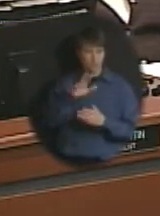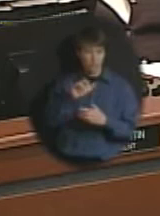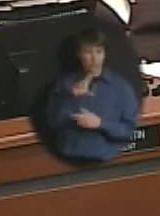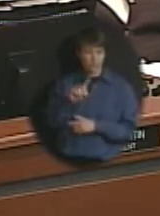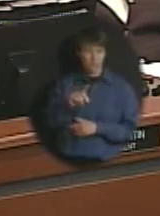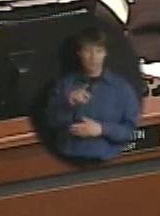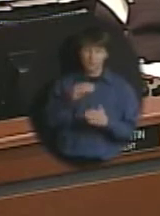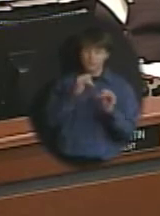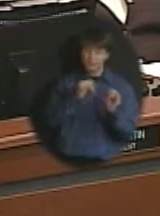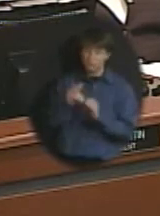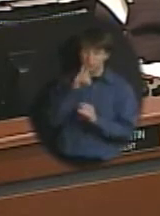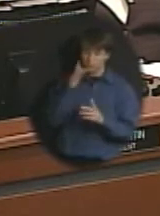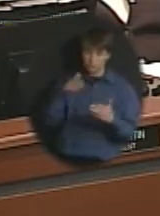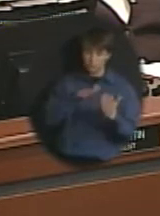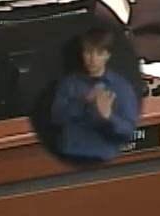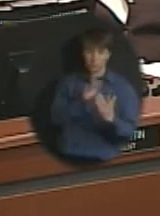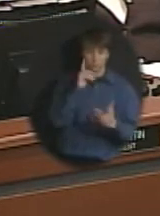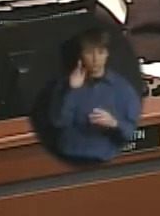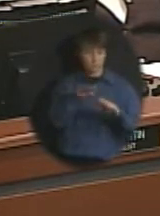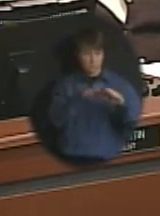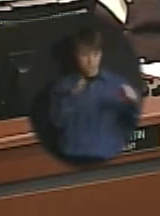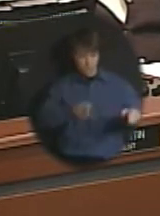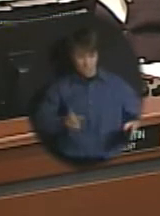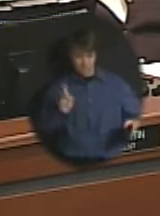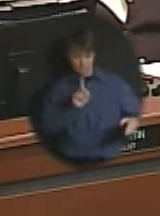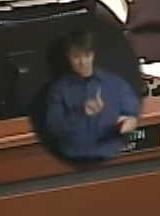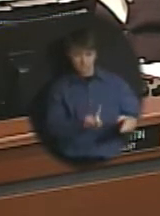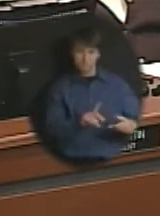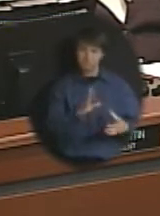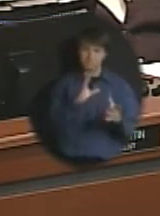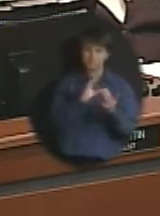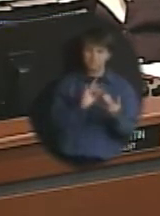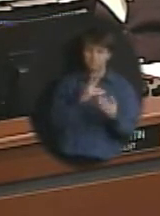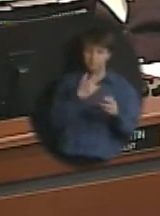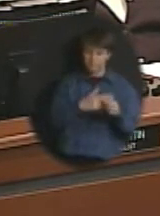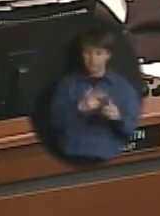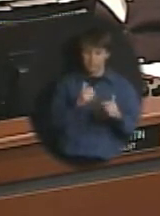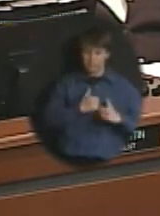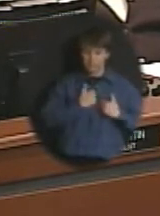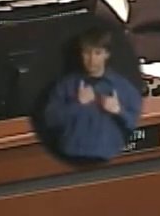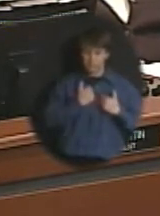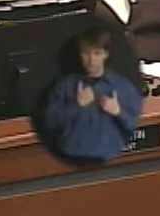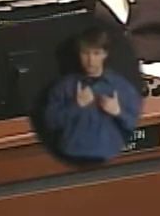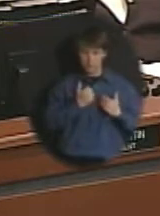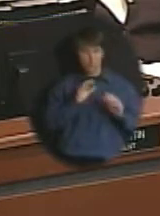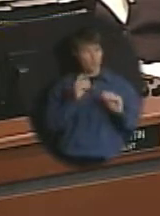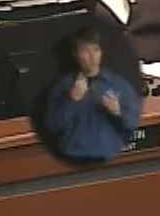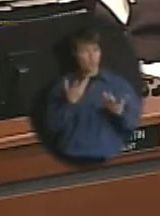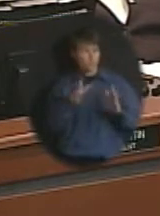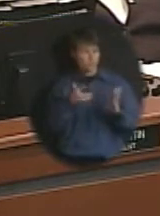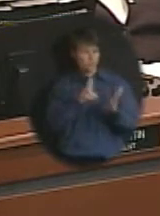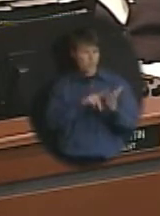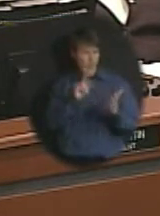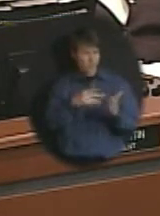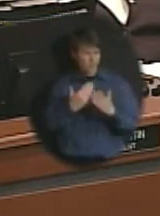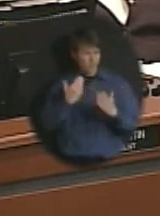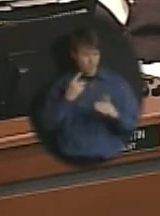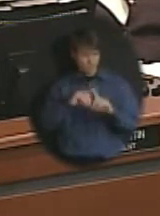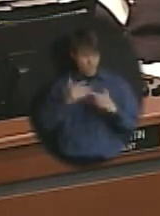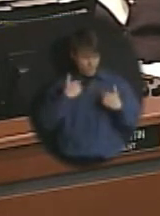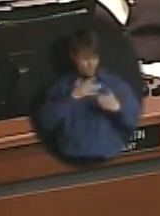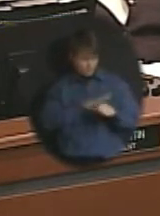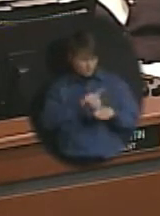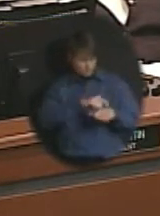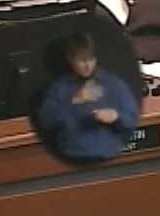Individuals addressing the board should come to the podium at the front of the room and state your name and address. No one has signed up in advance, but we have time to